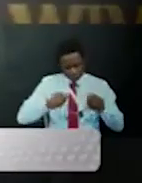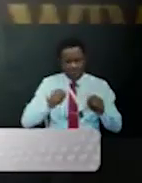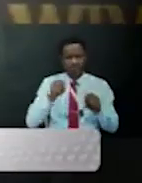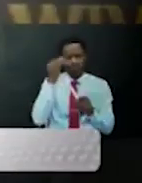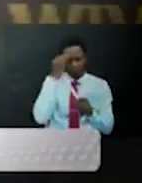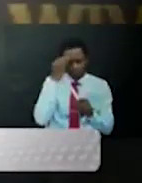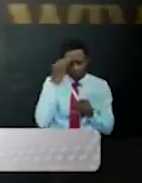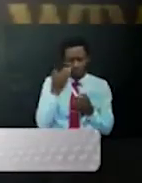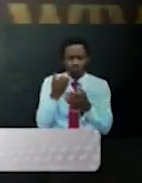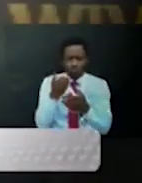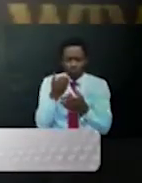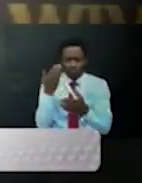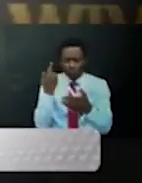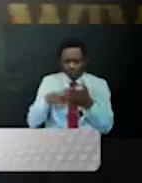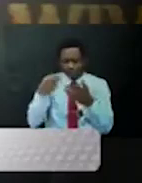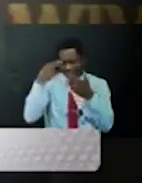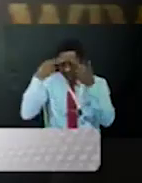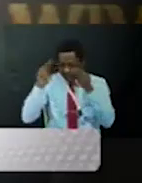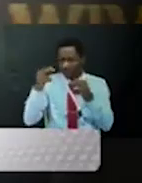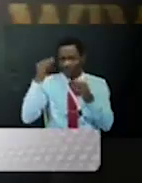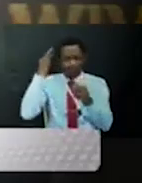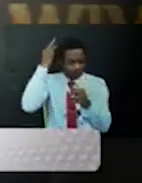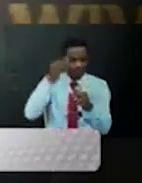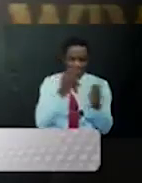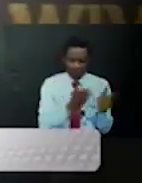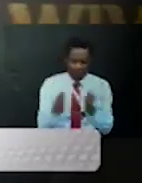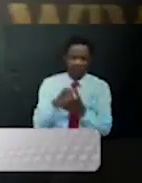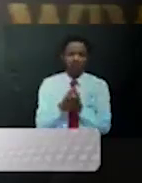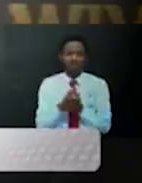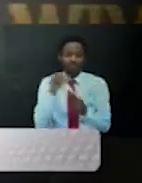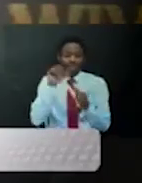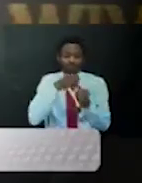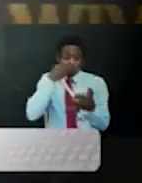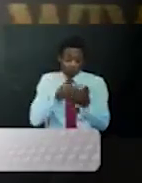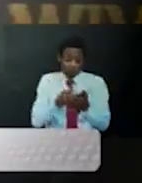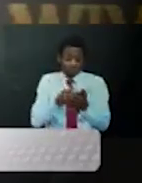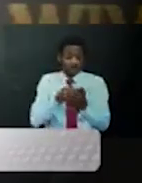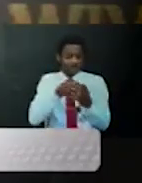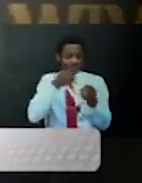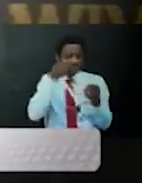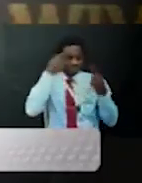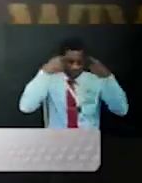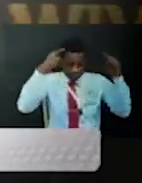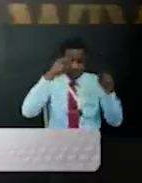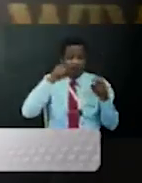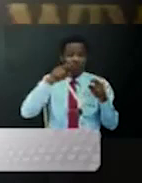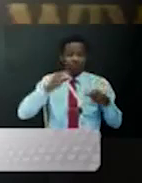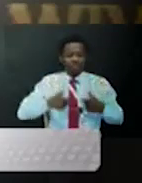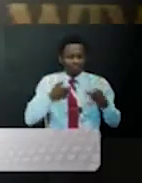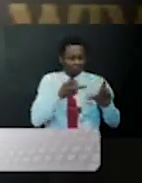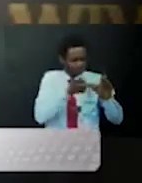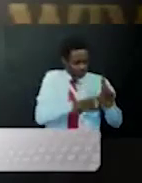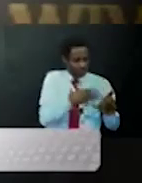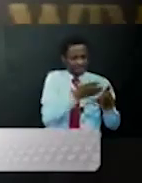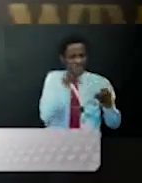and then know what will happen in future. Any good and a purposeful life begins with the end in view. You must know the end from